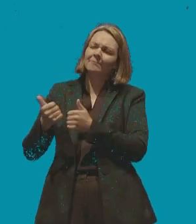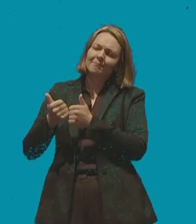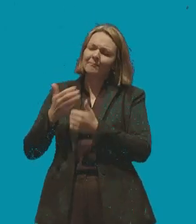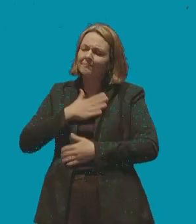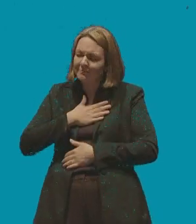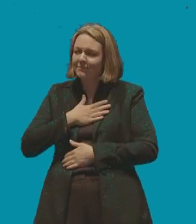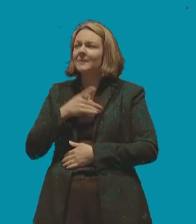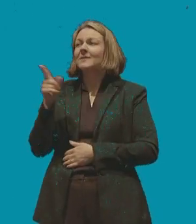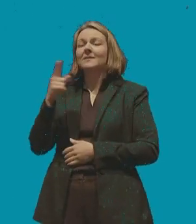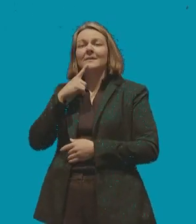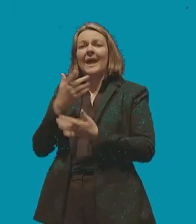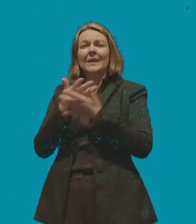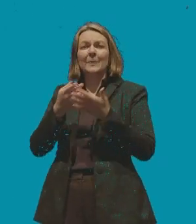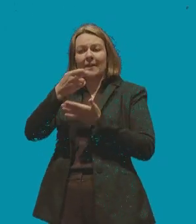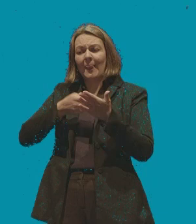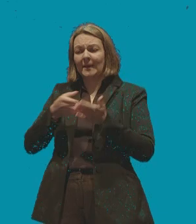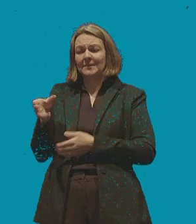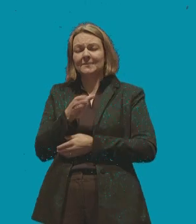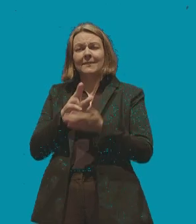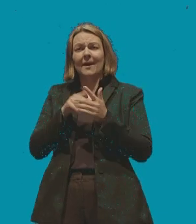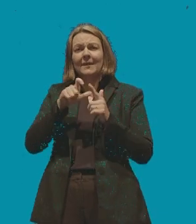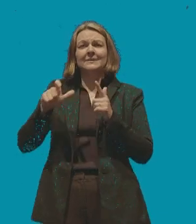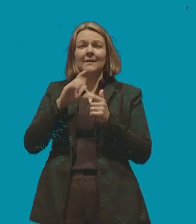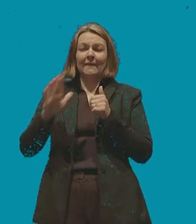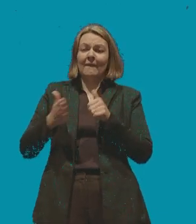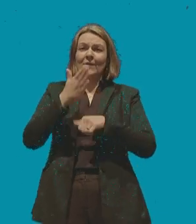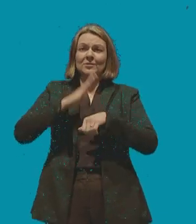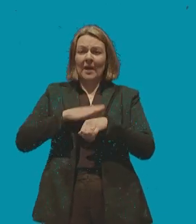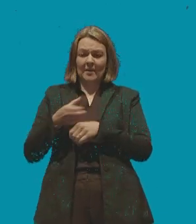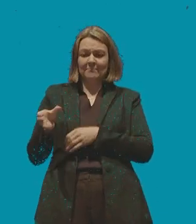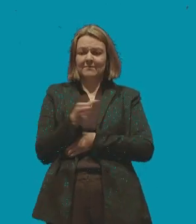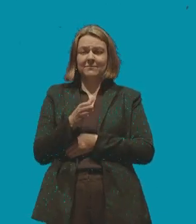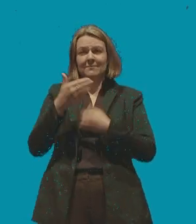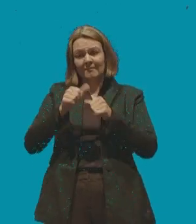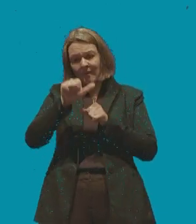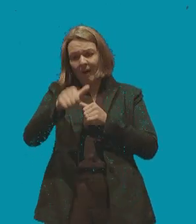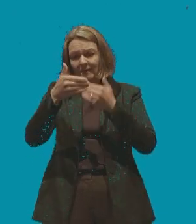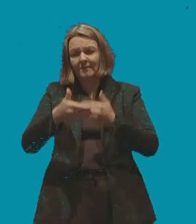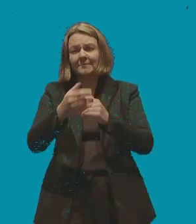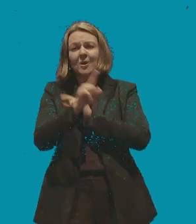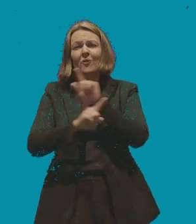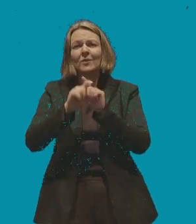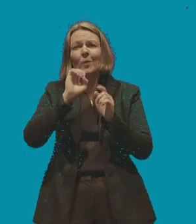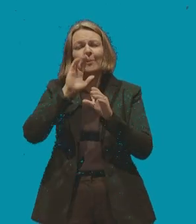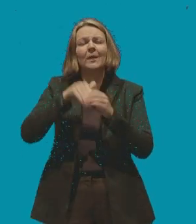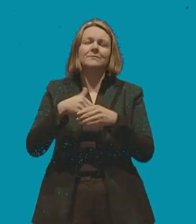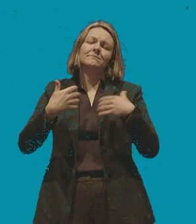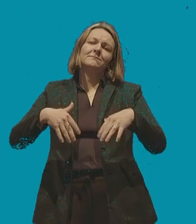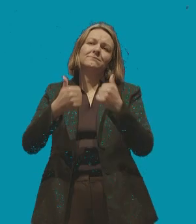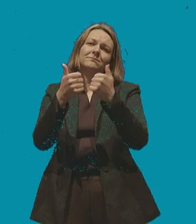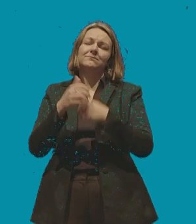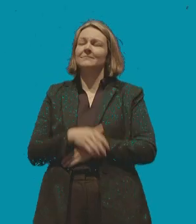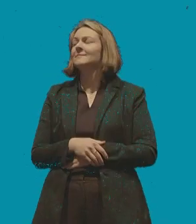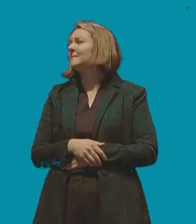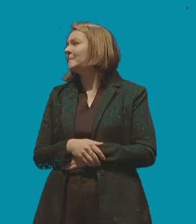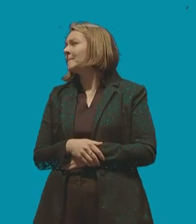everyone elected to the NEC that will convene for the first time after this conference. The key theme, I hope,